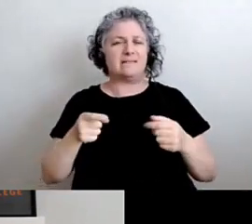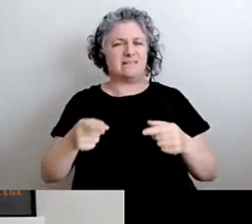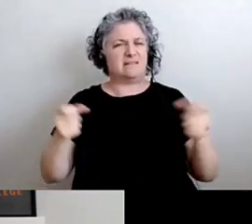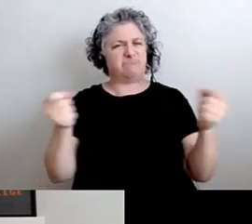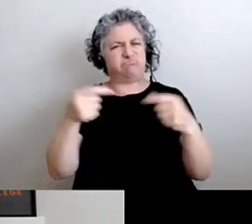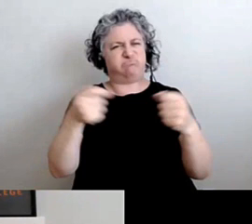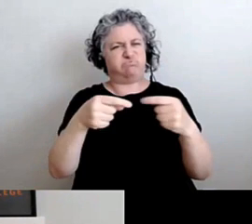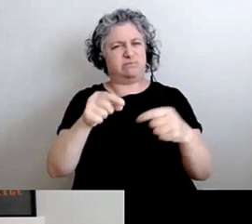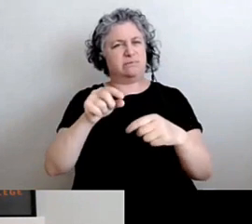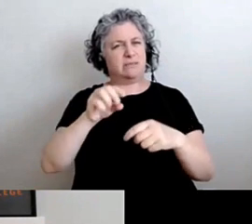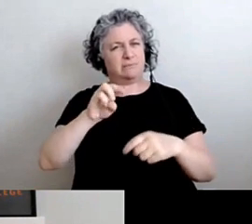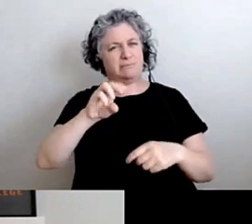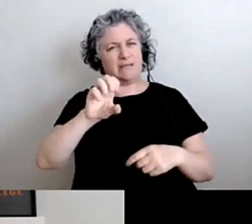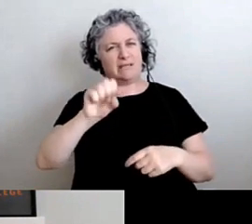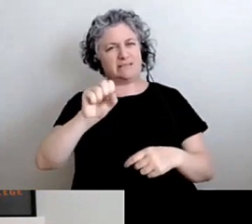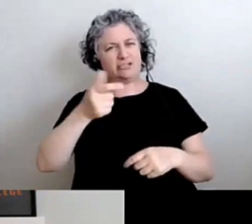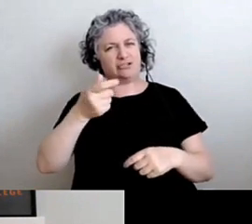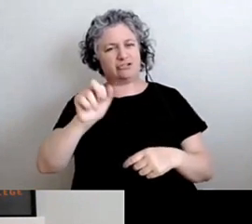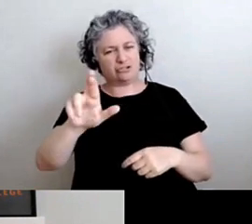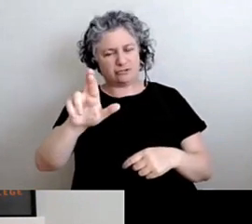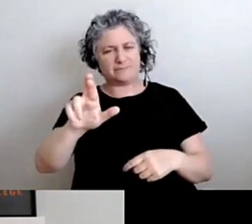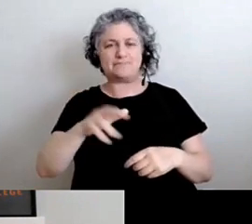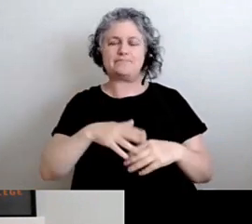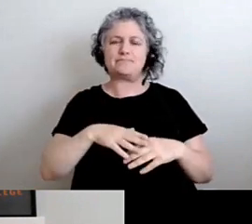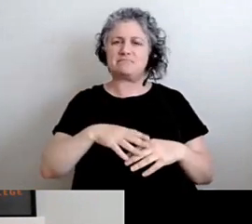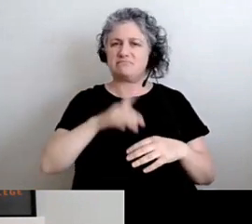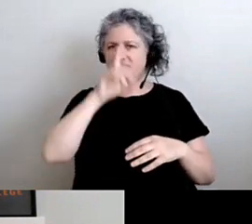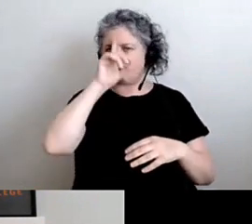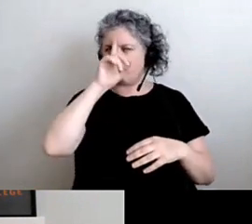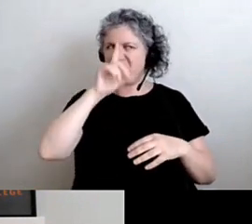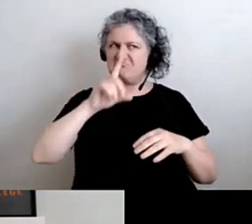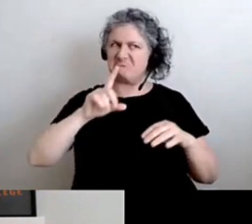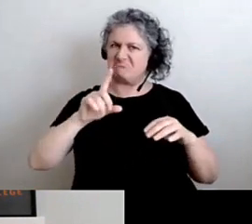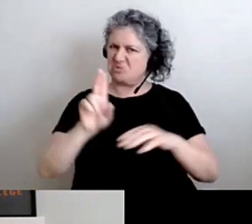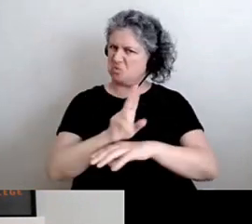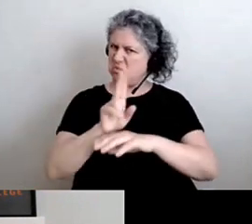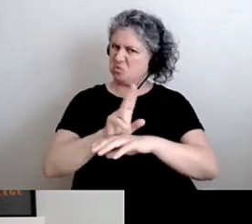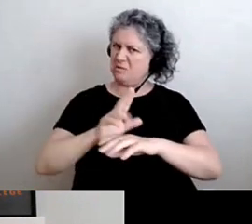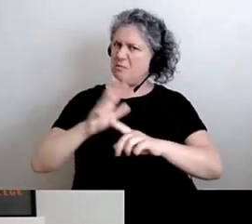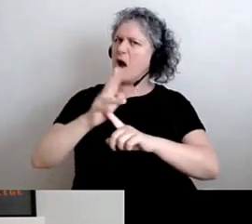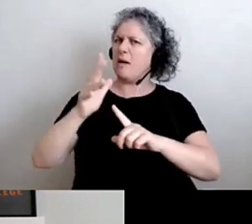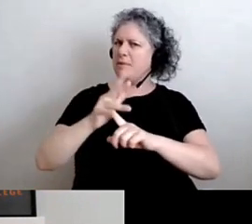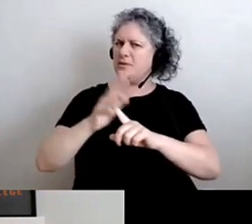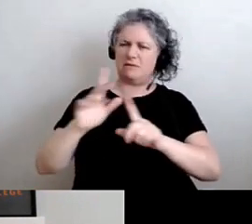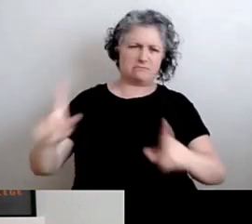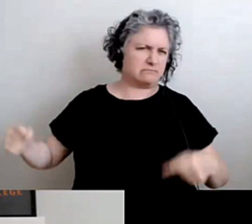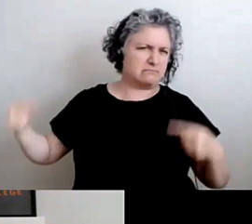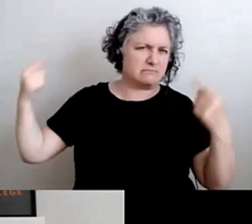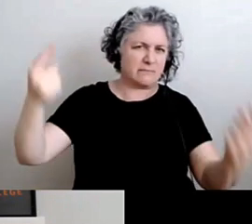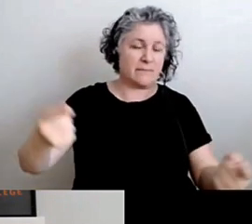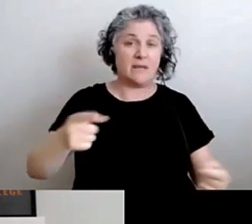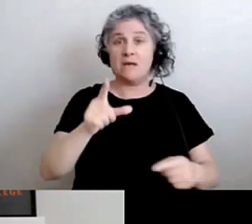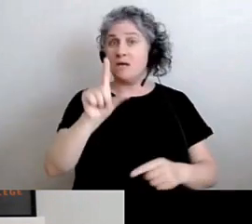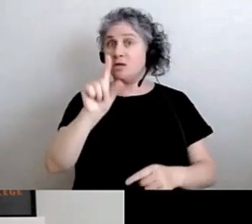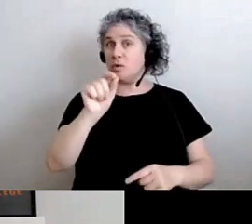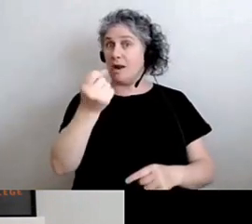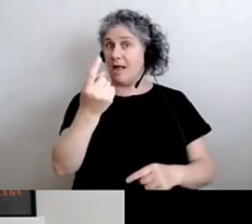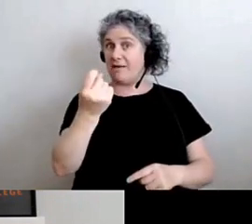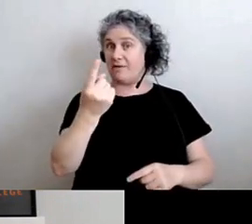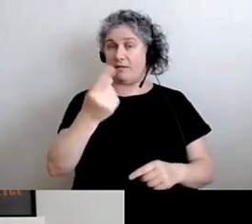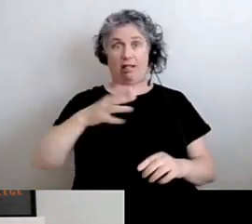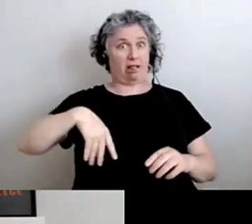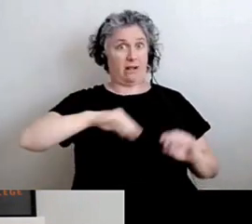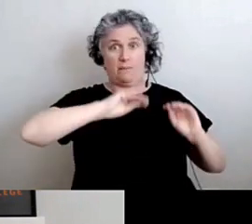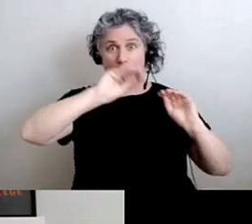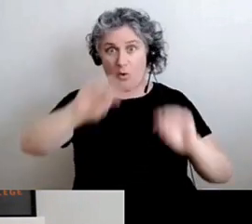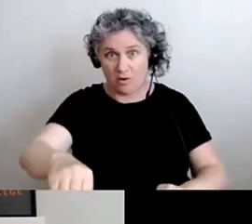an absolute staple. Before I moved to Moosonee in 2011, I knew what Facebook was. I